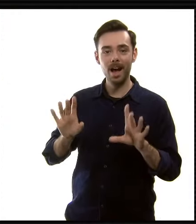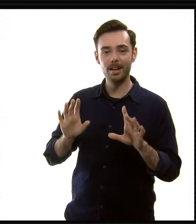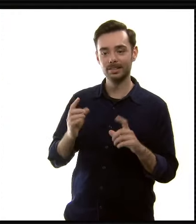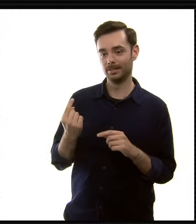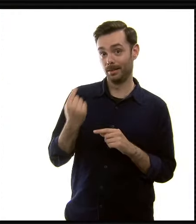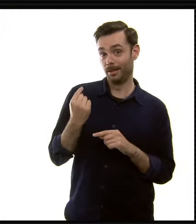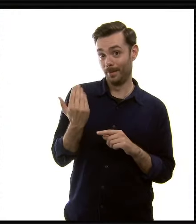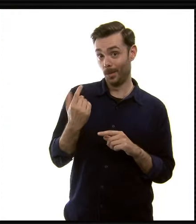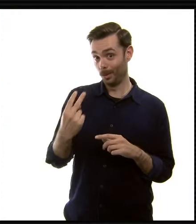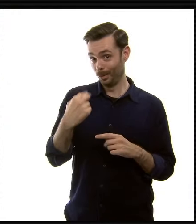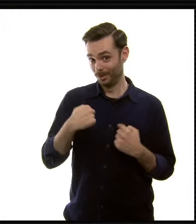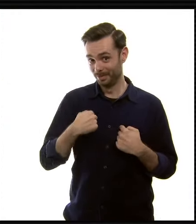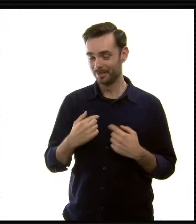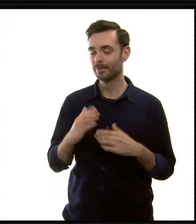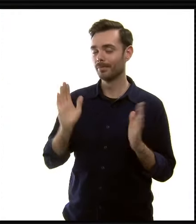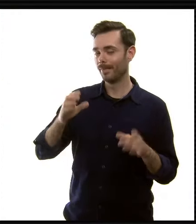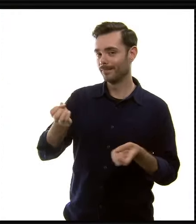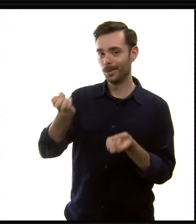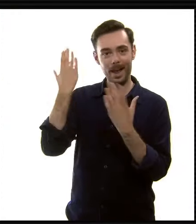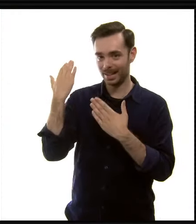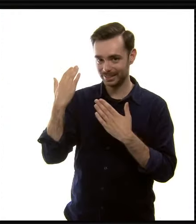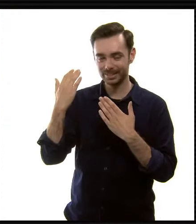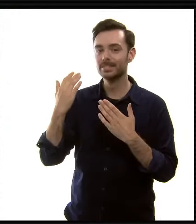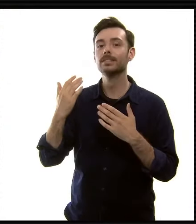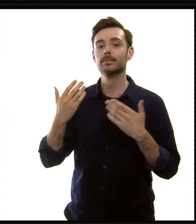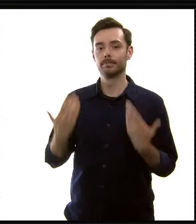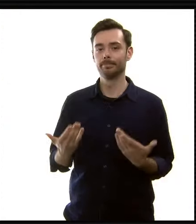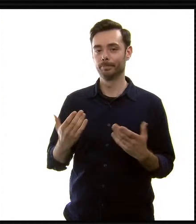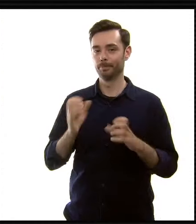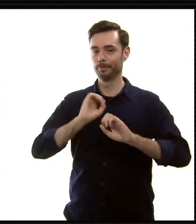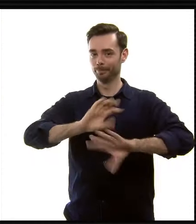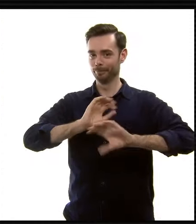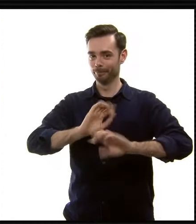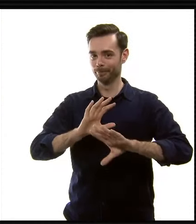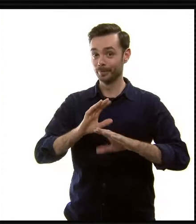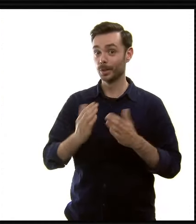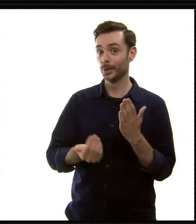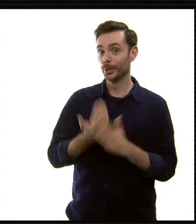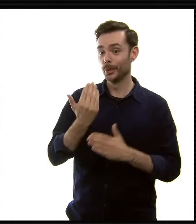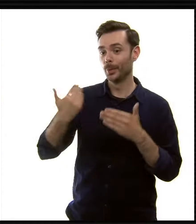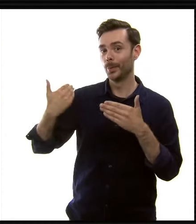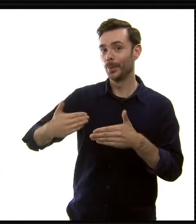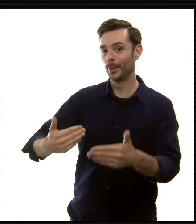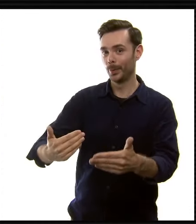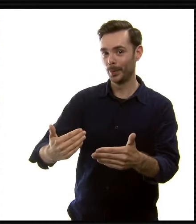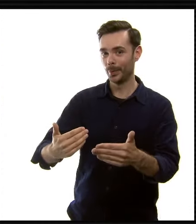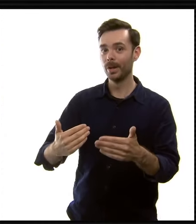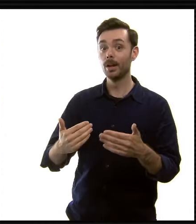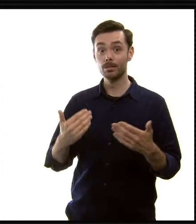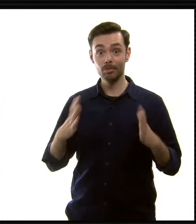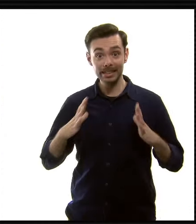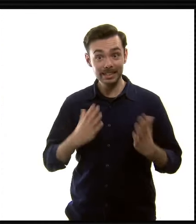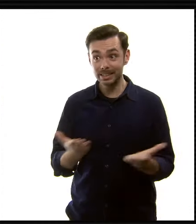all that and prepare for some of the most exciting selection of LEGO news stories available in Denmark today. Are you ready?